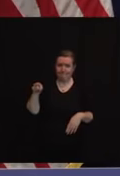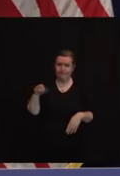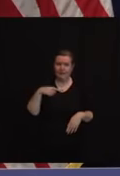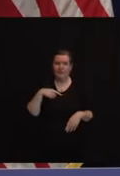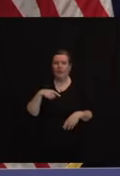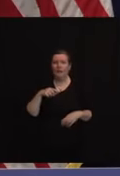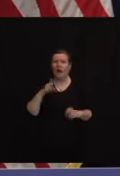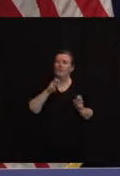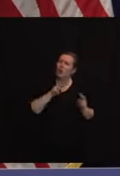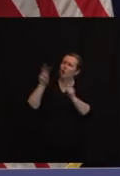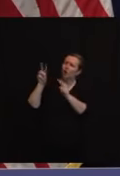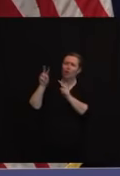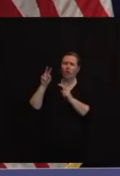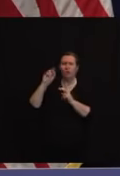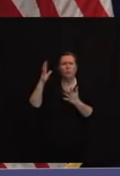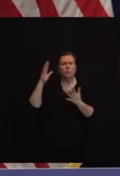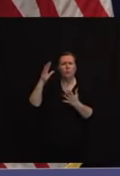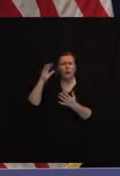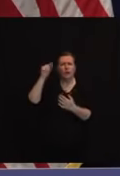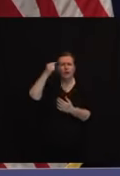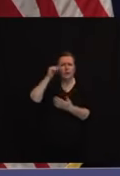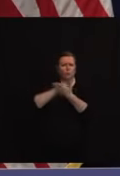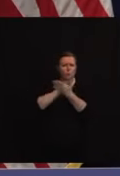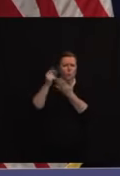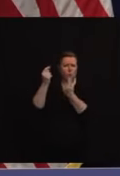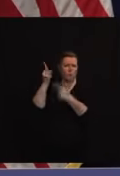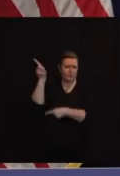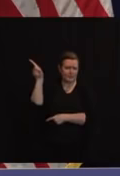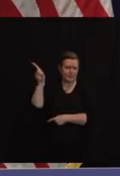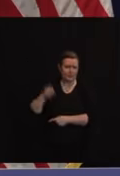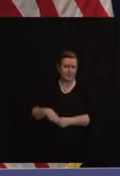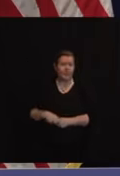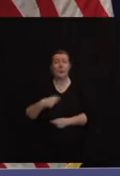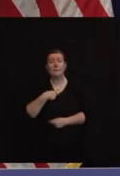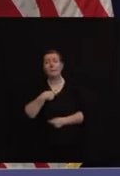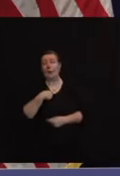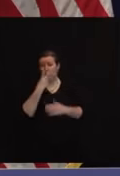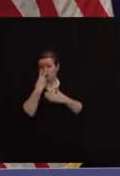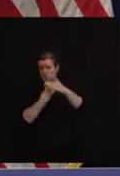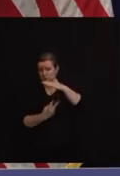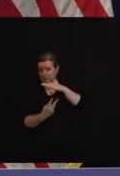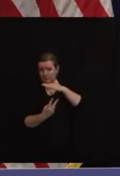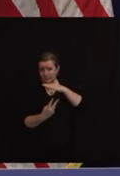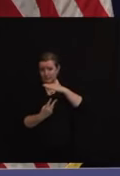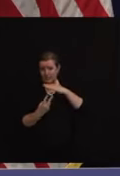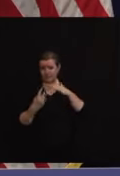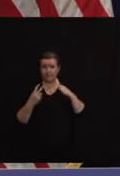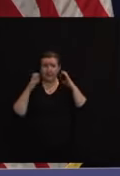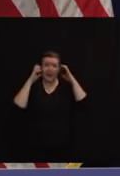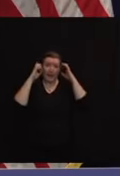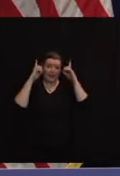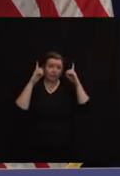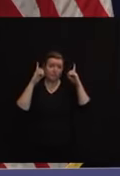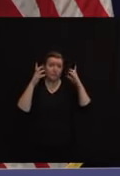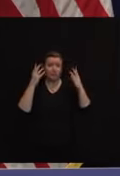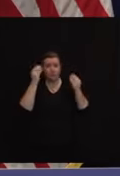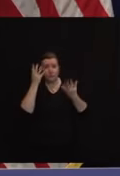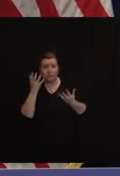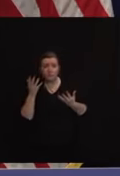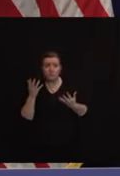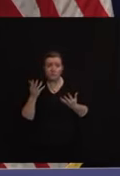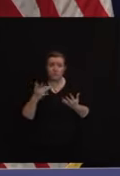say something that I'll get out over my skis here. There's no announcement on education which envisions a shorter